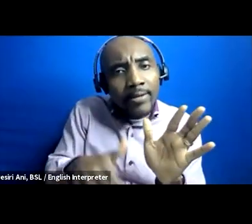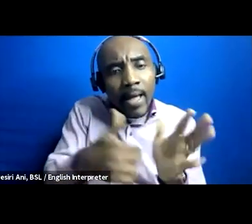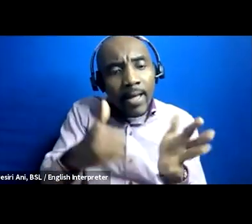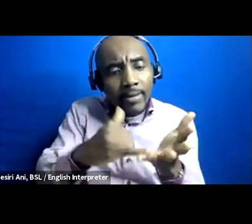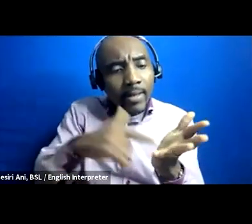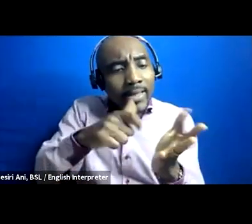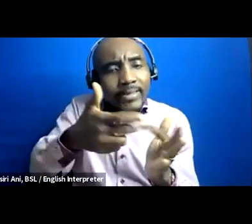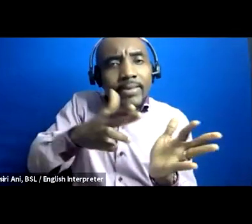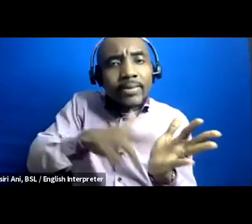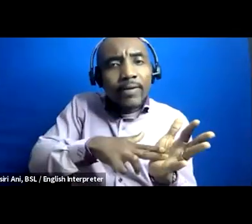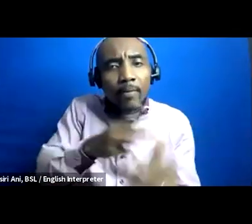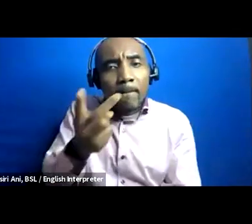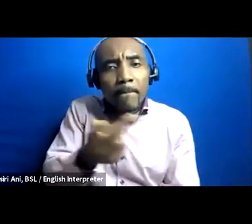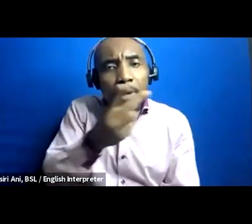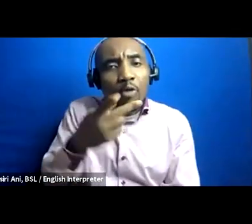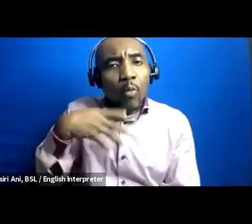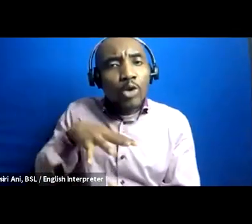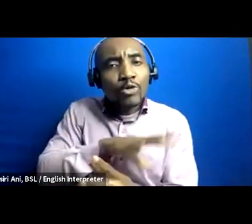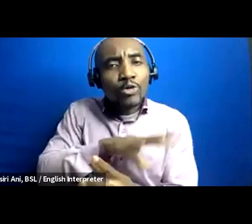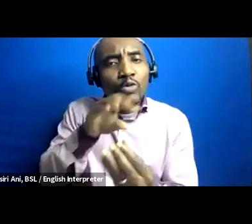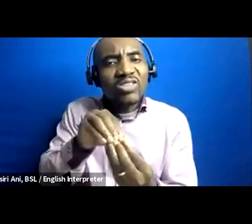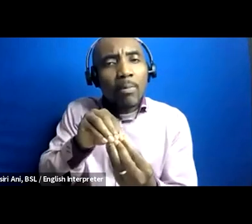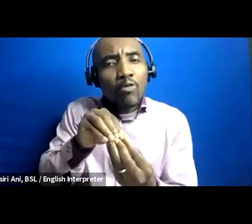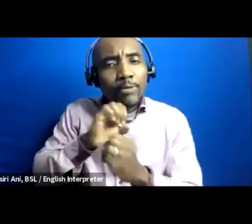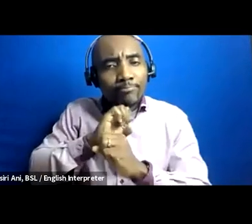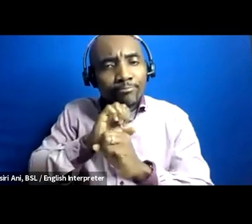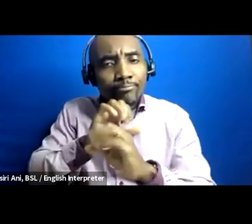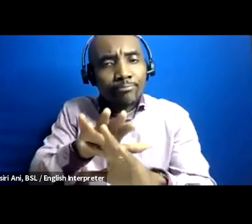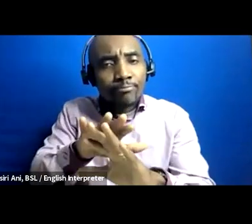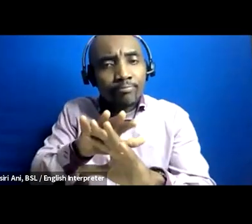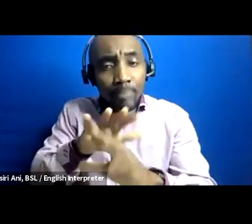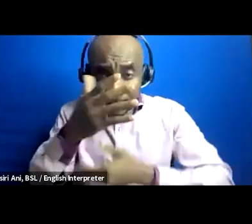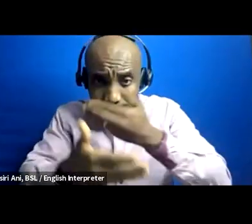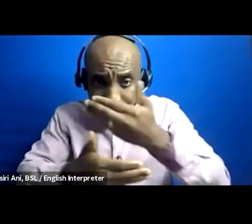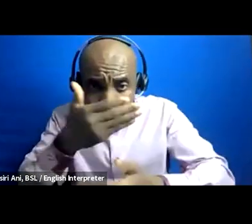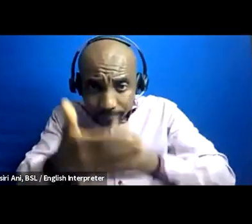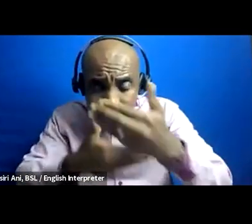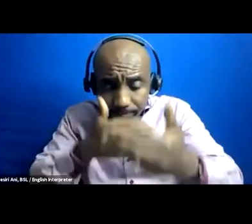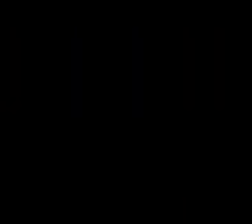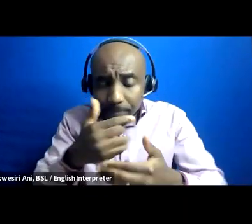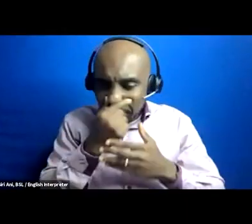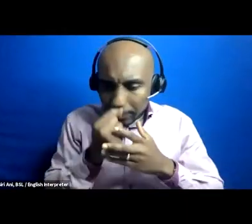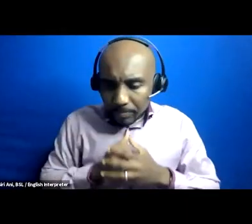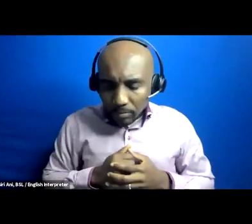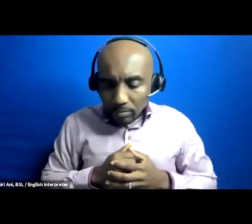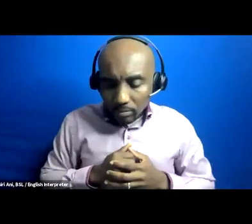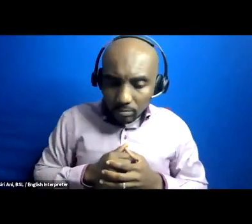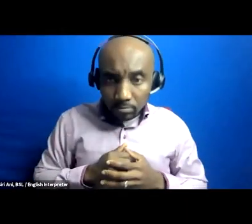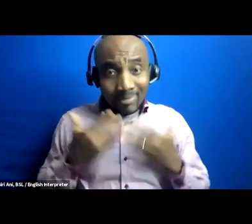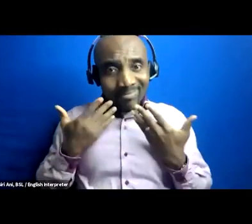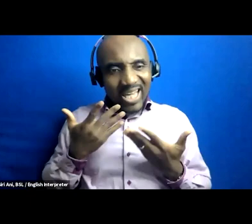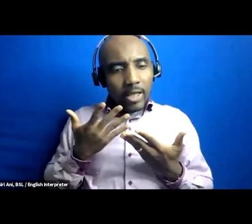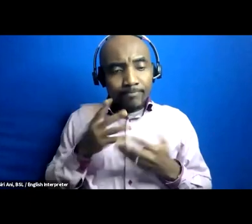Stephen just wanting to sum up about and to just talk to you about the plans to go from